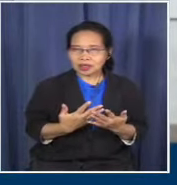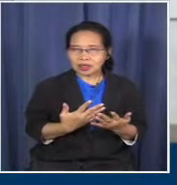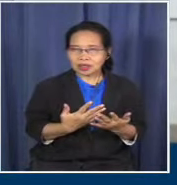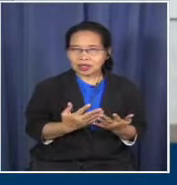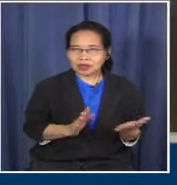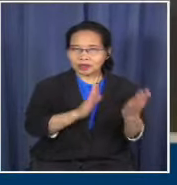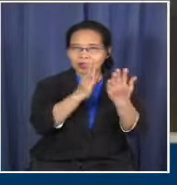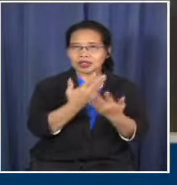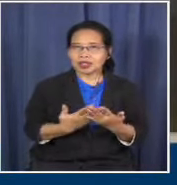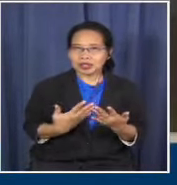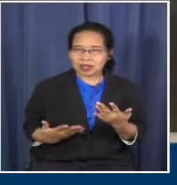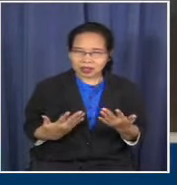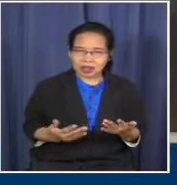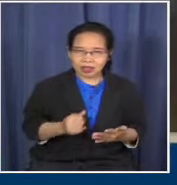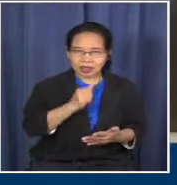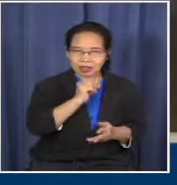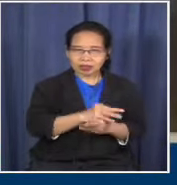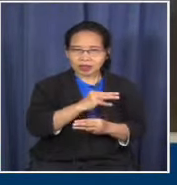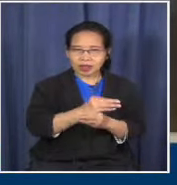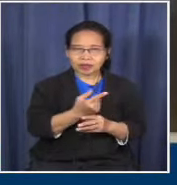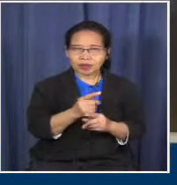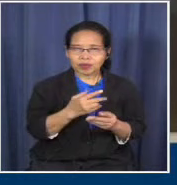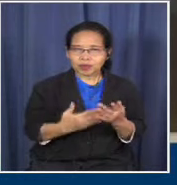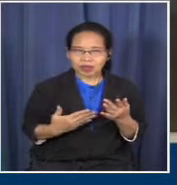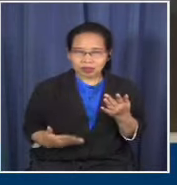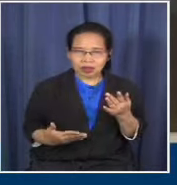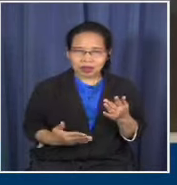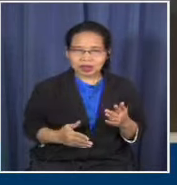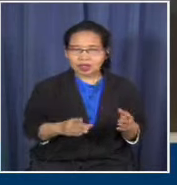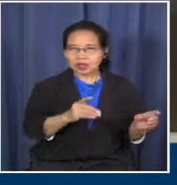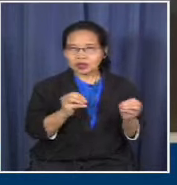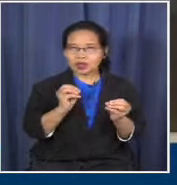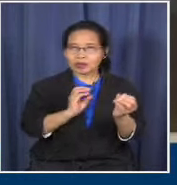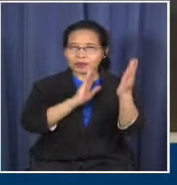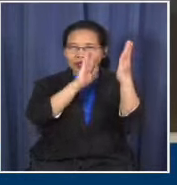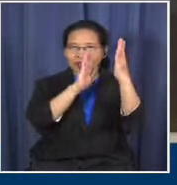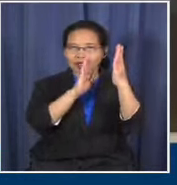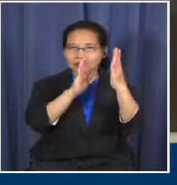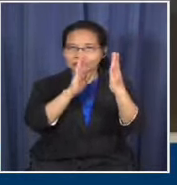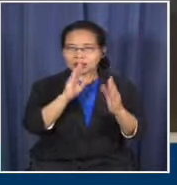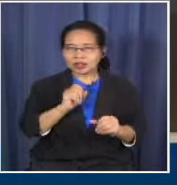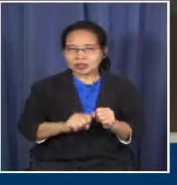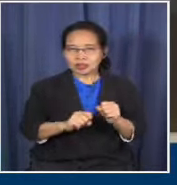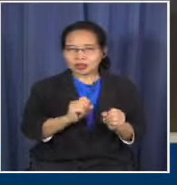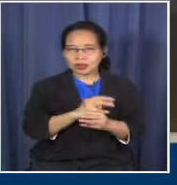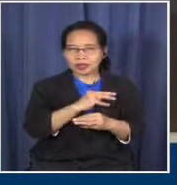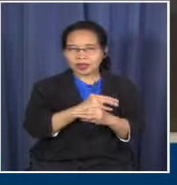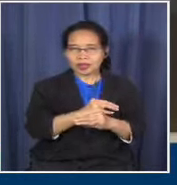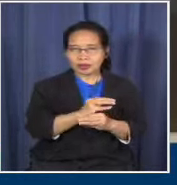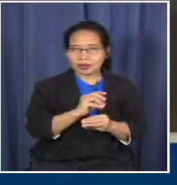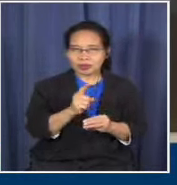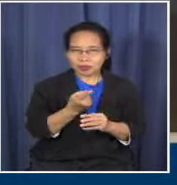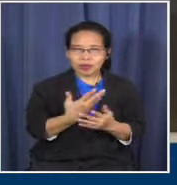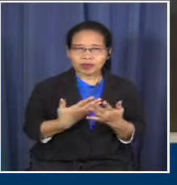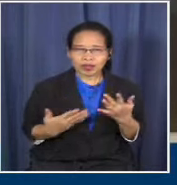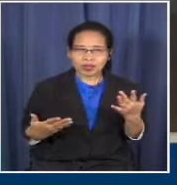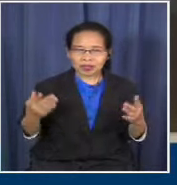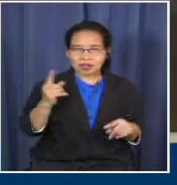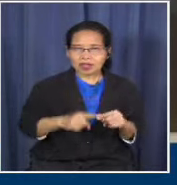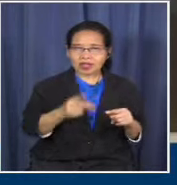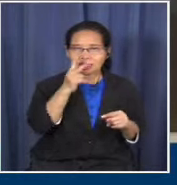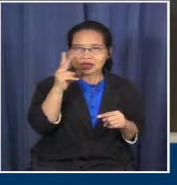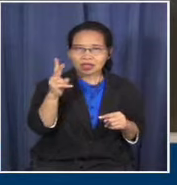appear, were not made from things which do appear. They were made from things